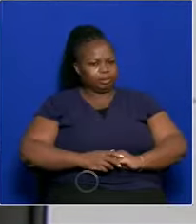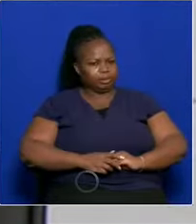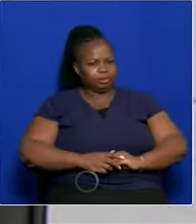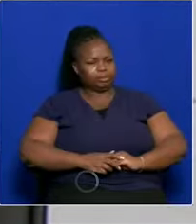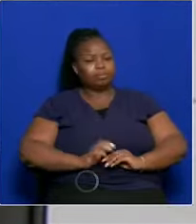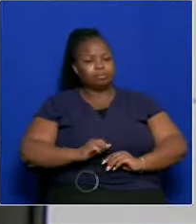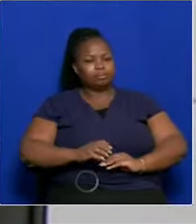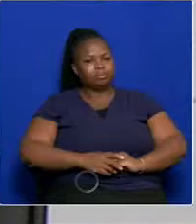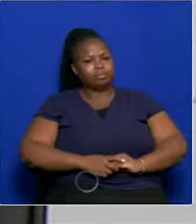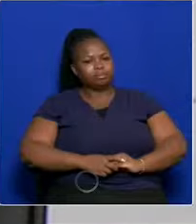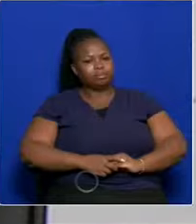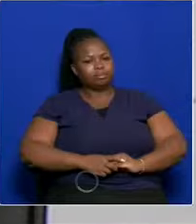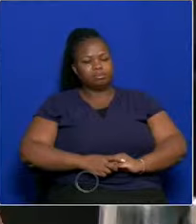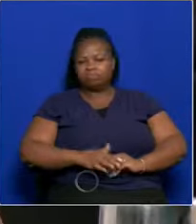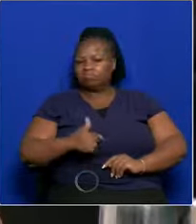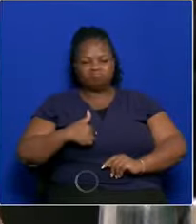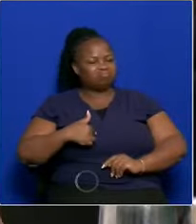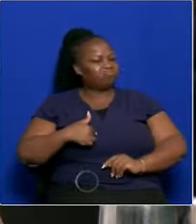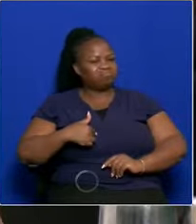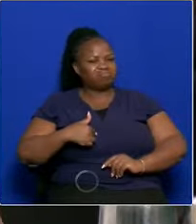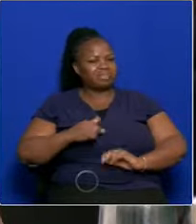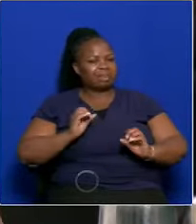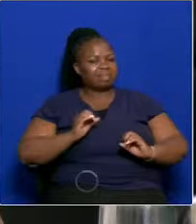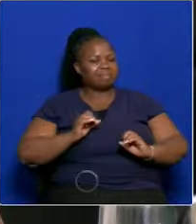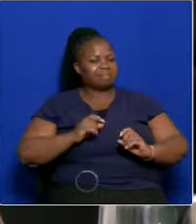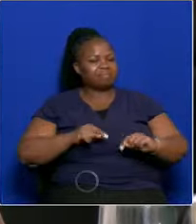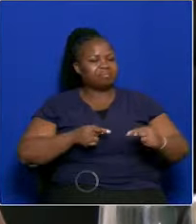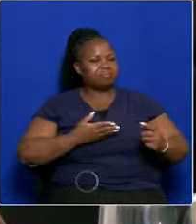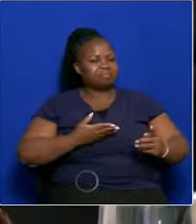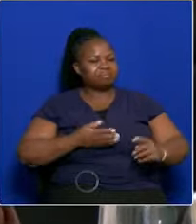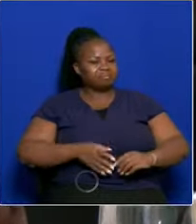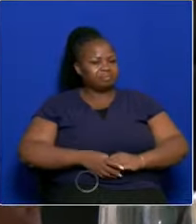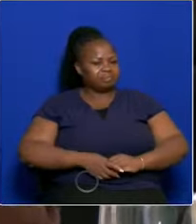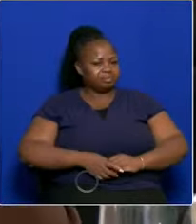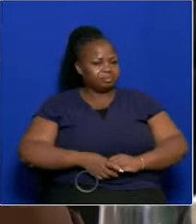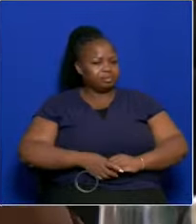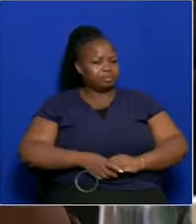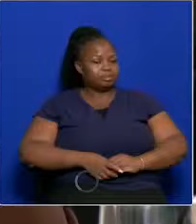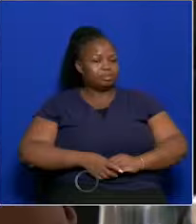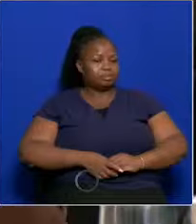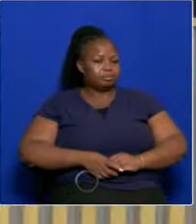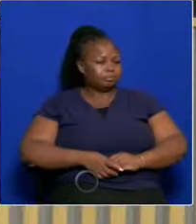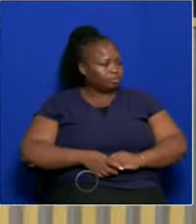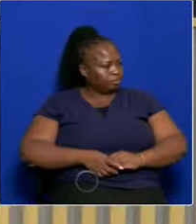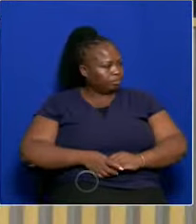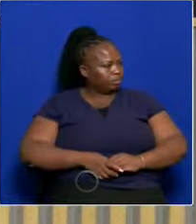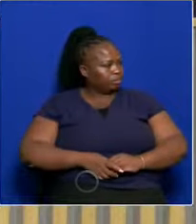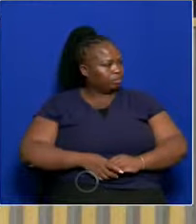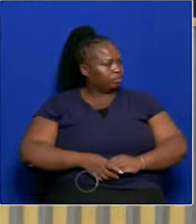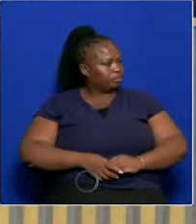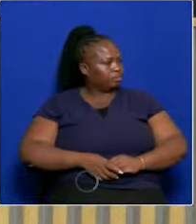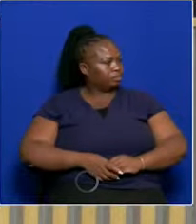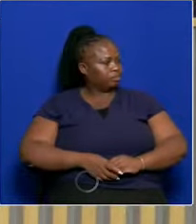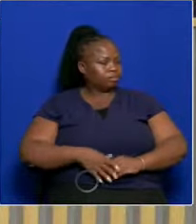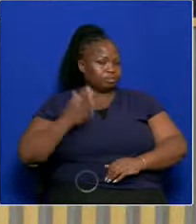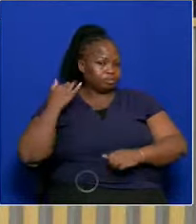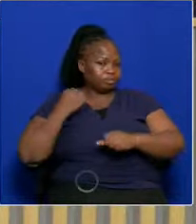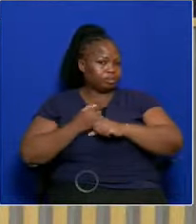I didn't have anything against him. So, General, you... In